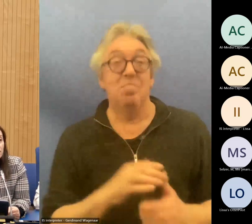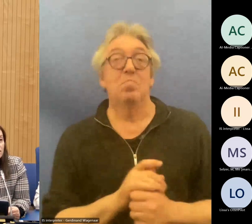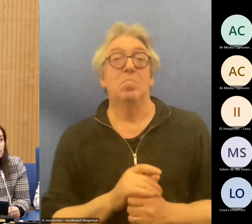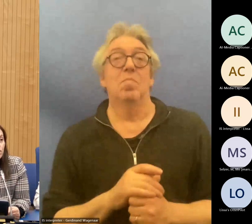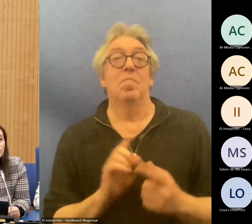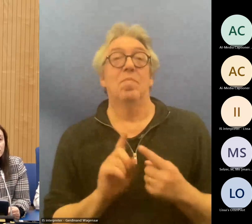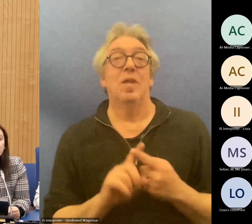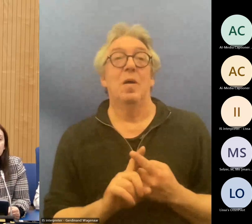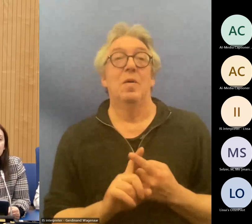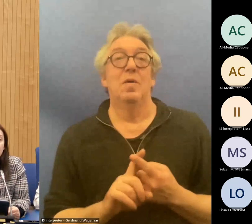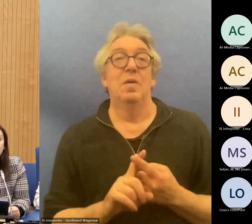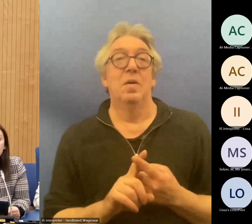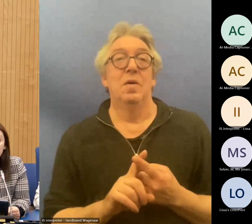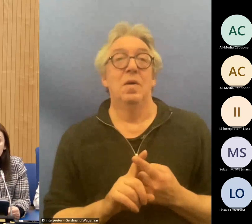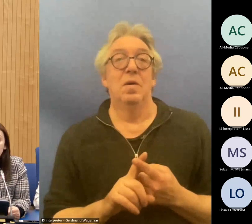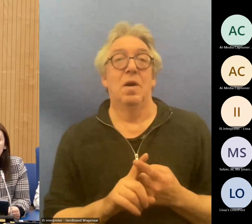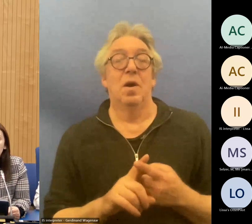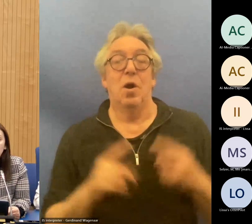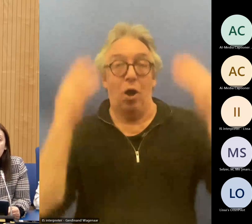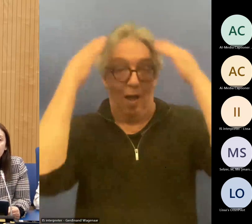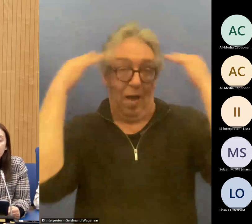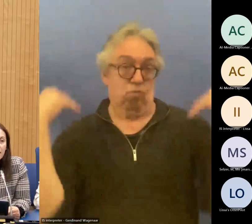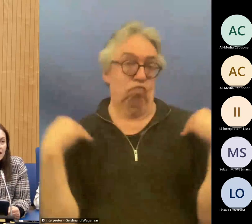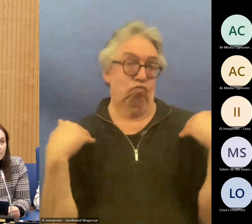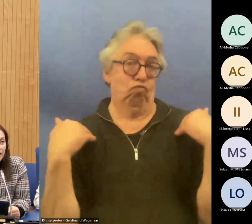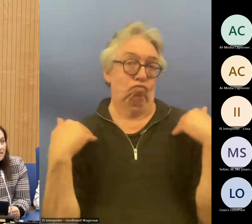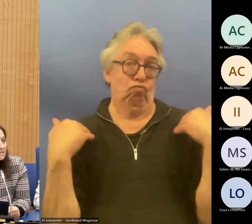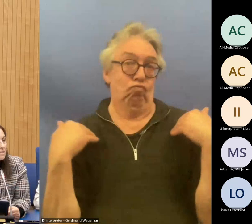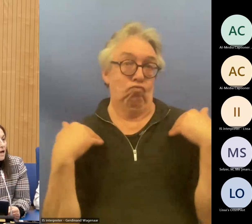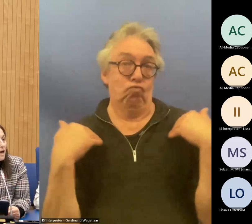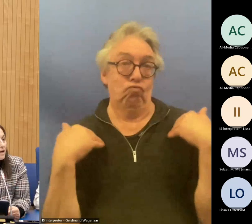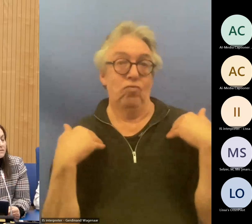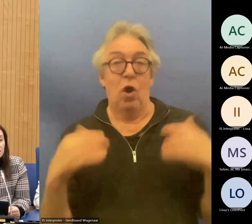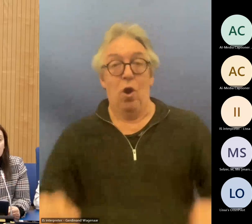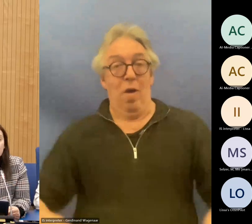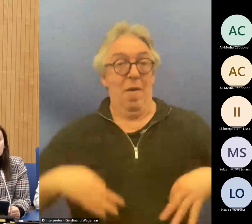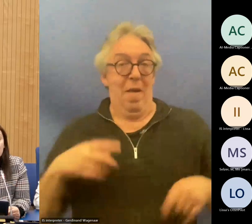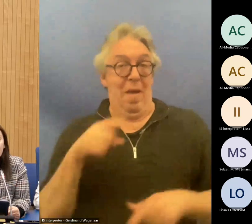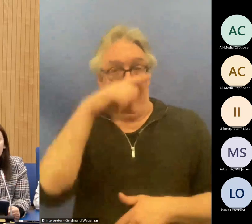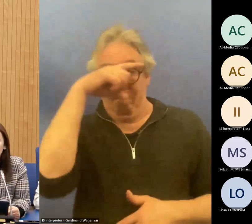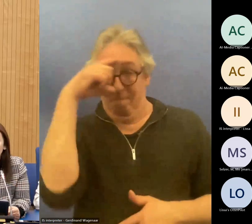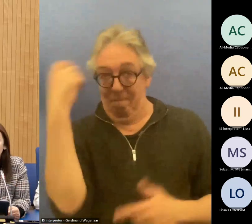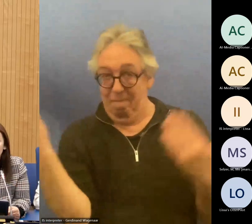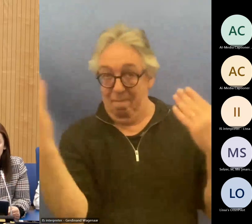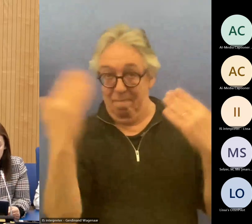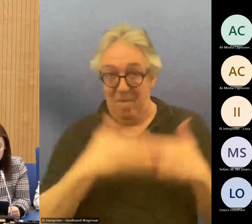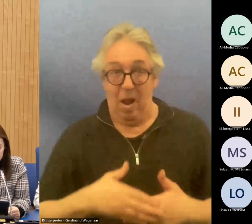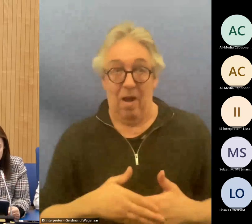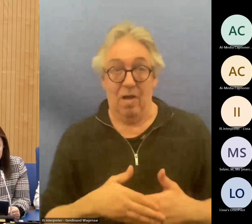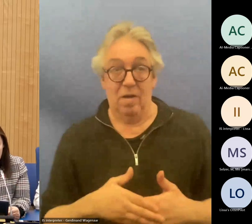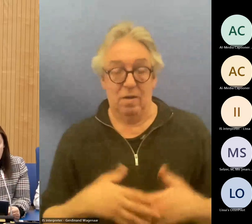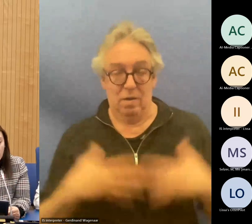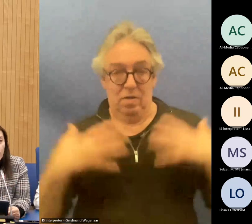with shoulder length hair, wearing black pants and black and white